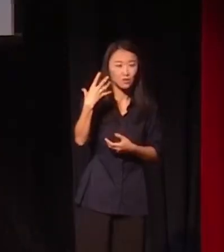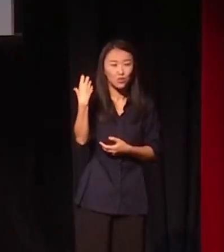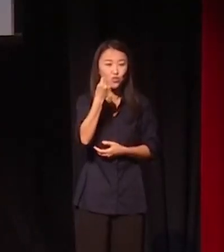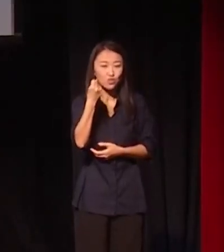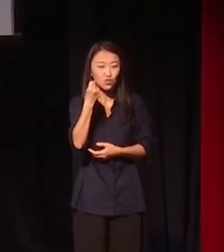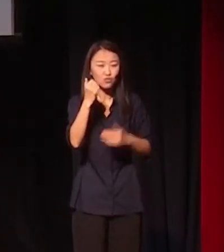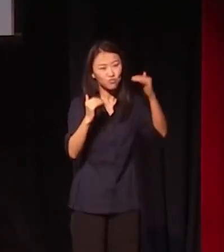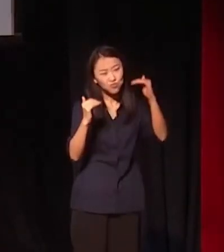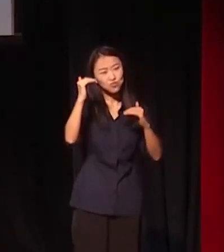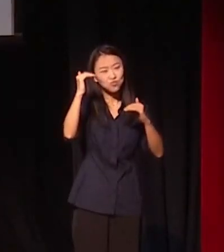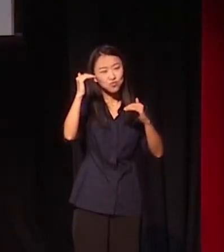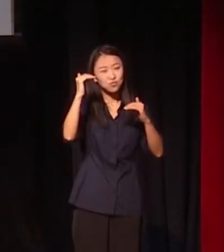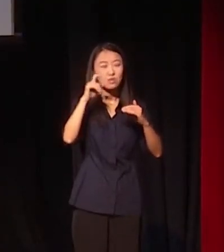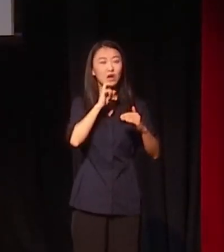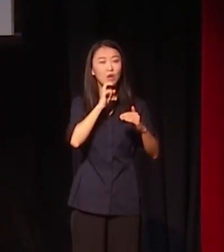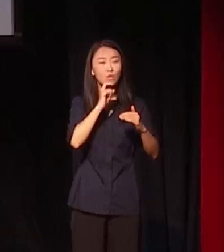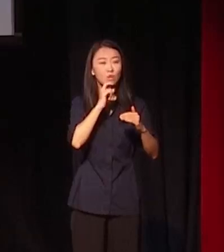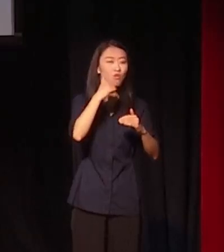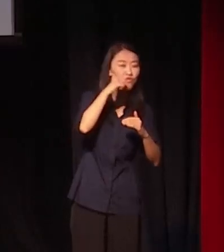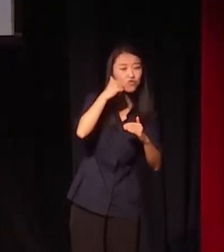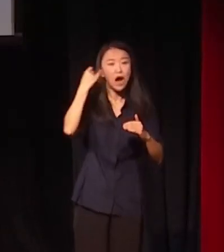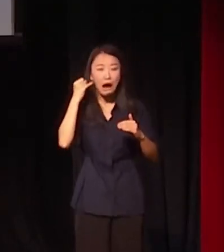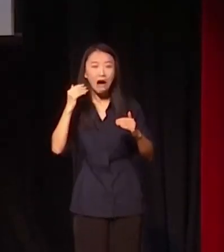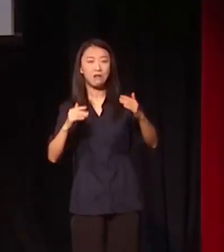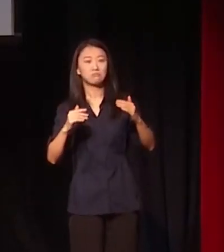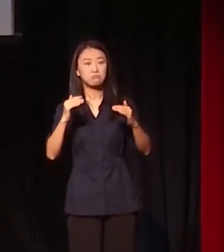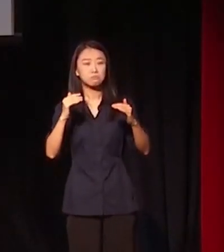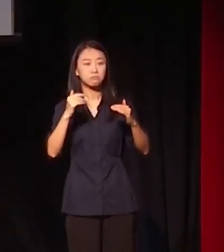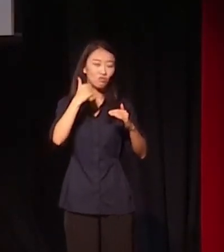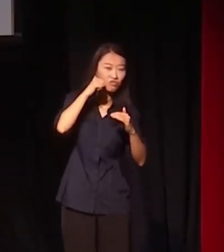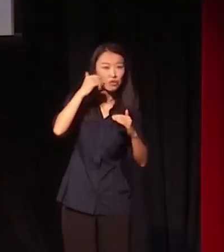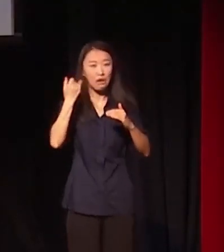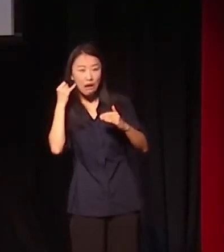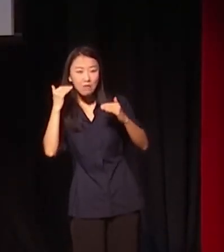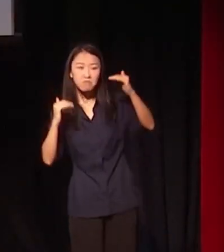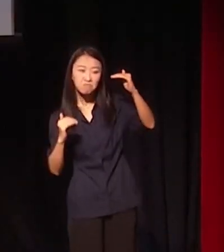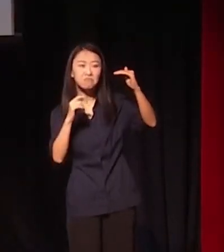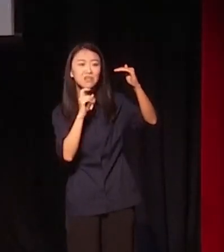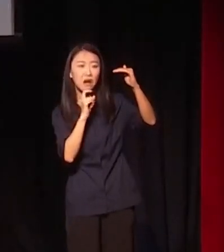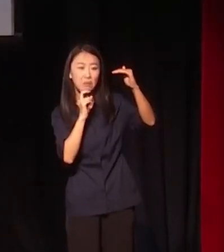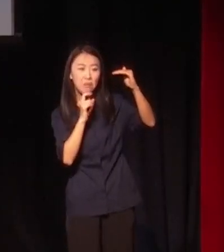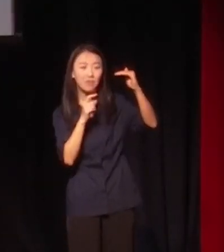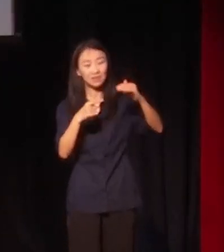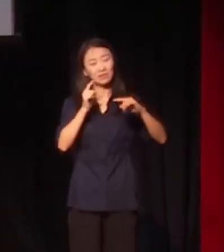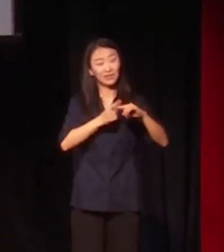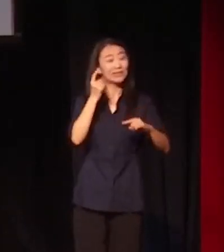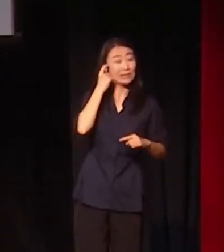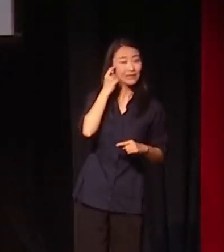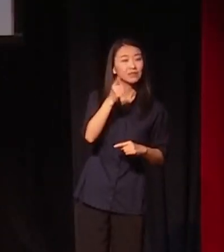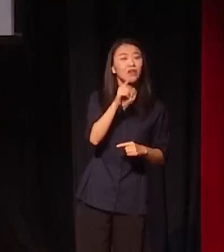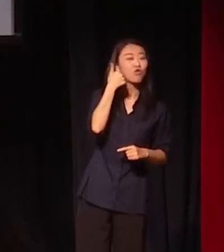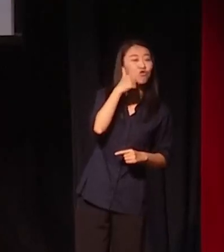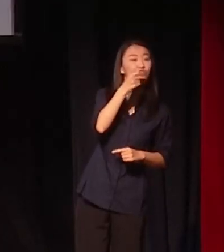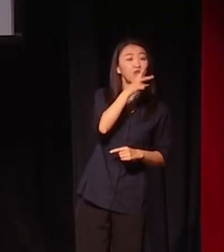dynamics between deaf and hearing people, we talk a lot about that as sign language interpreters and the power and privilege that we have as hearing interpreters.